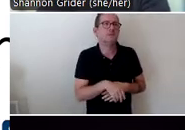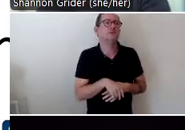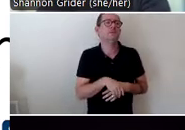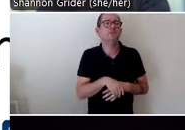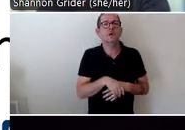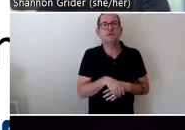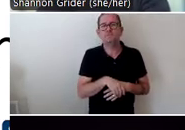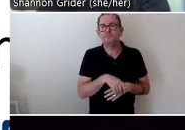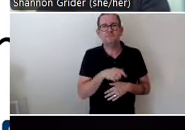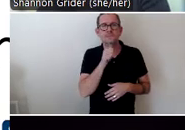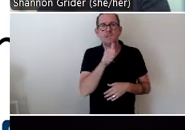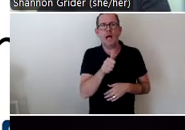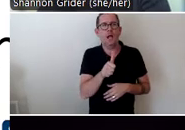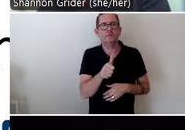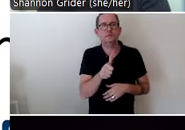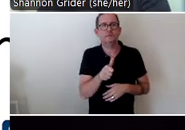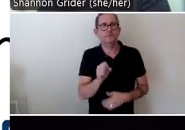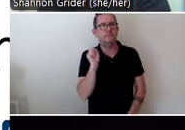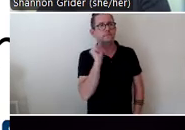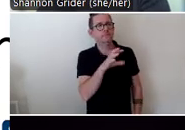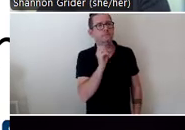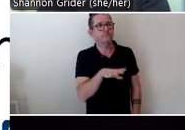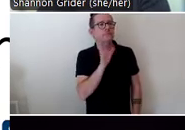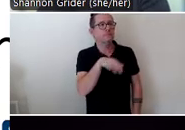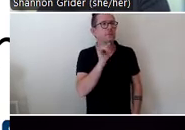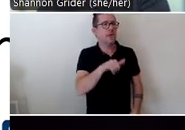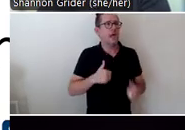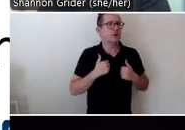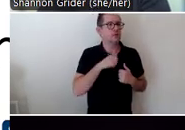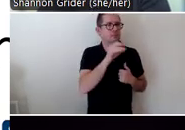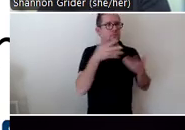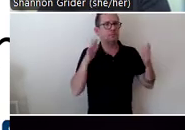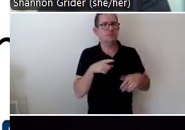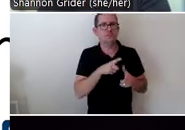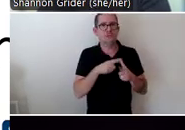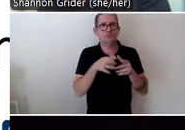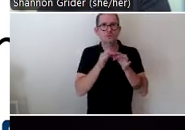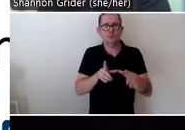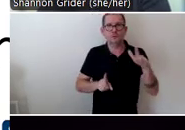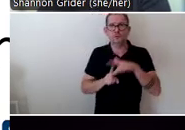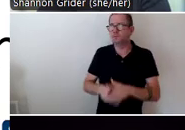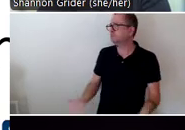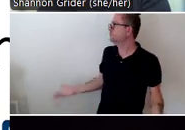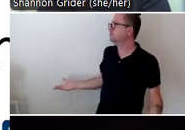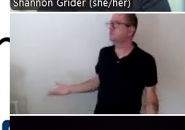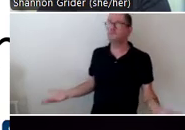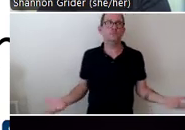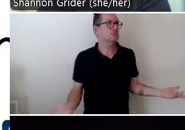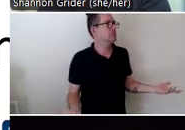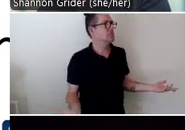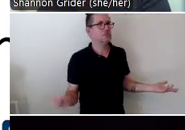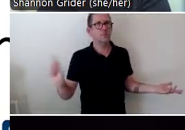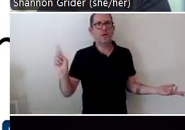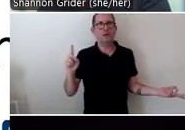parking instructions if there are any, which door to use, any access information. Just don't just give them just a